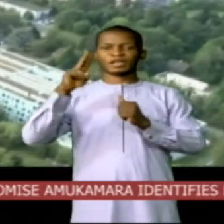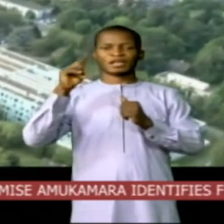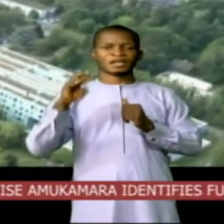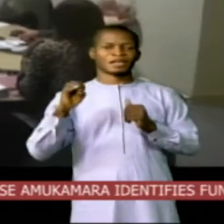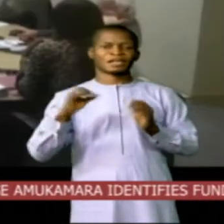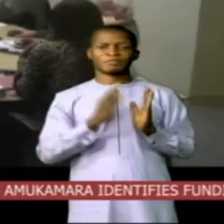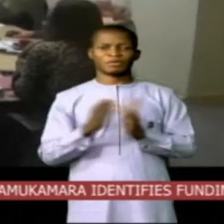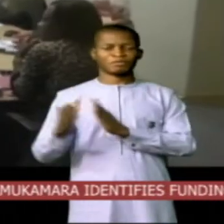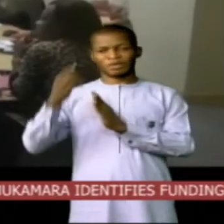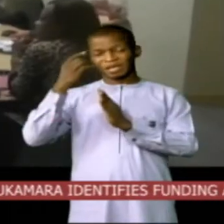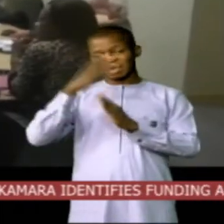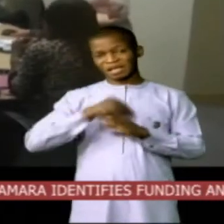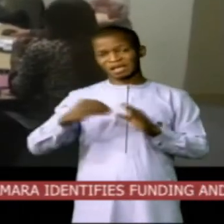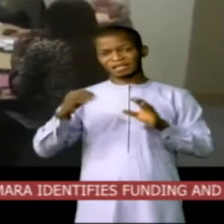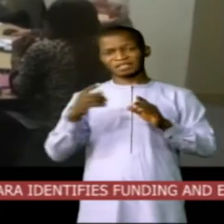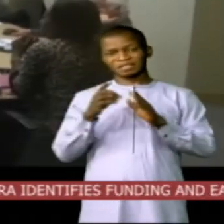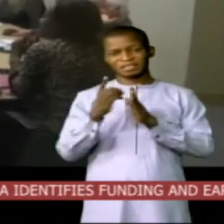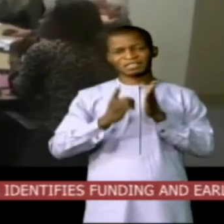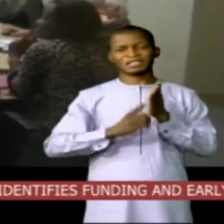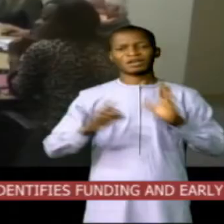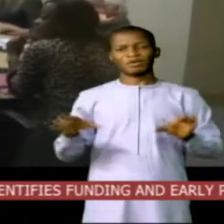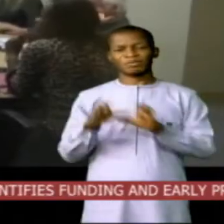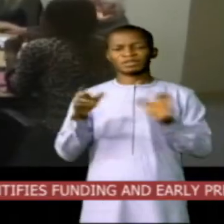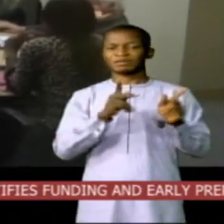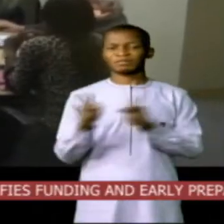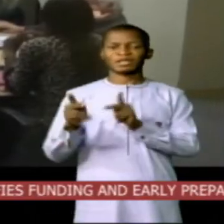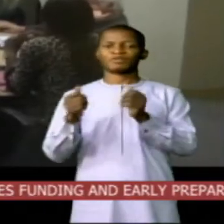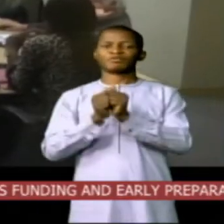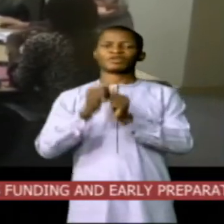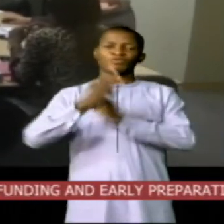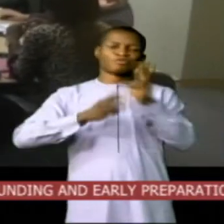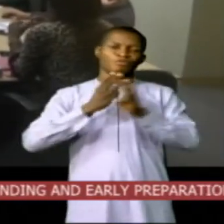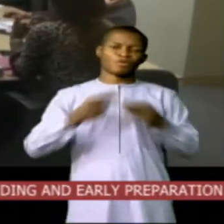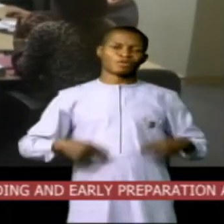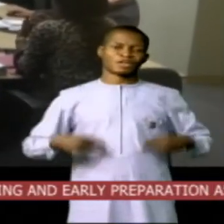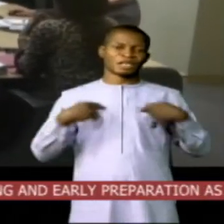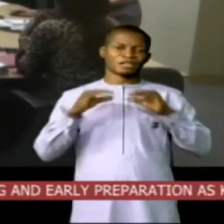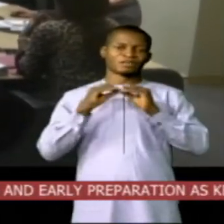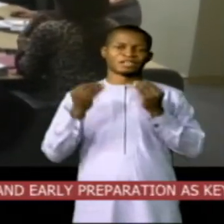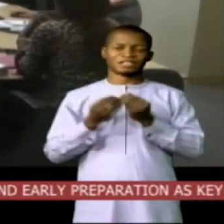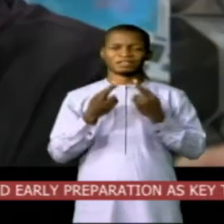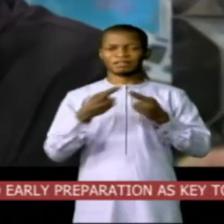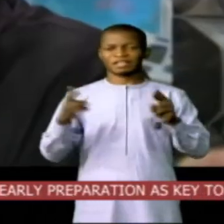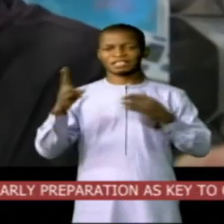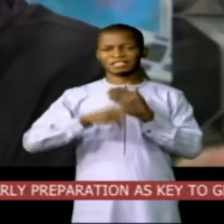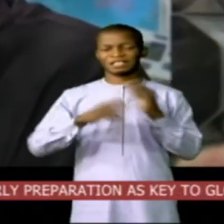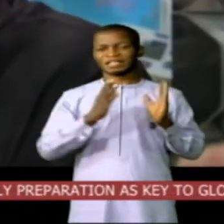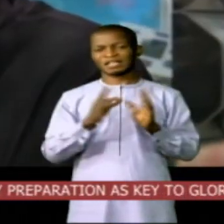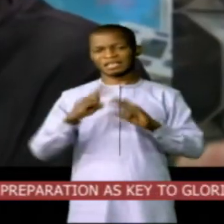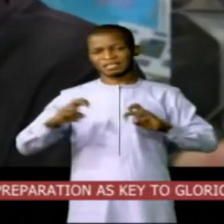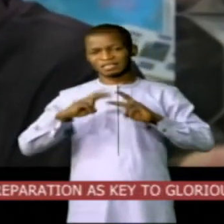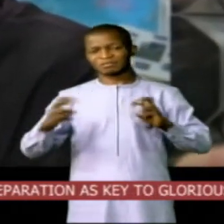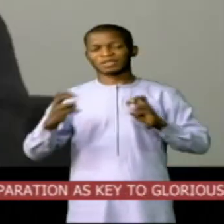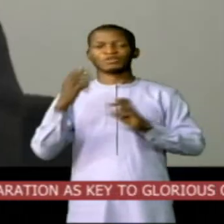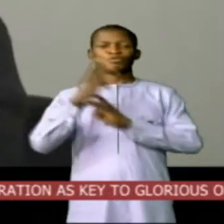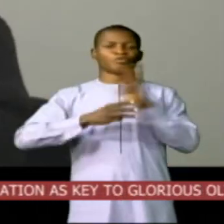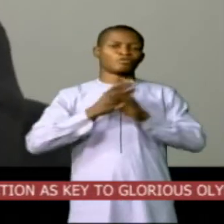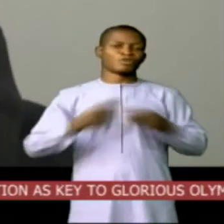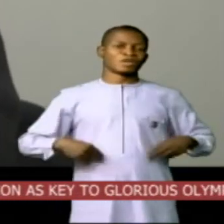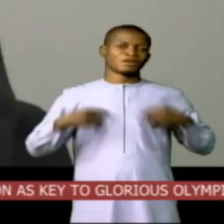preparedness and operational plans in line with World Health Organization's readiness assessment tool. WHO has